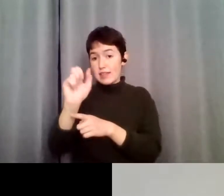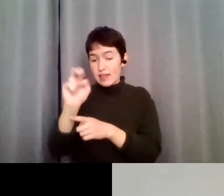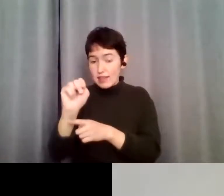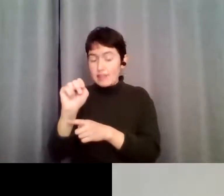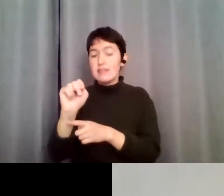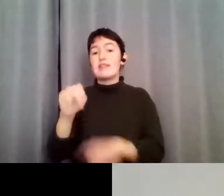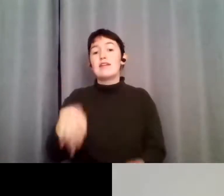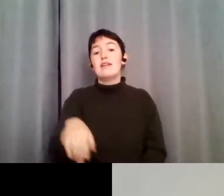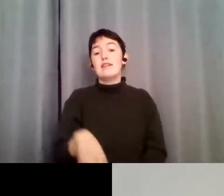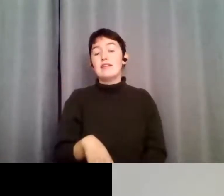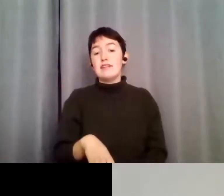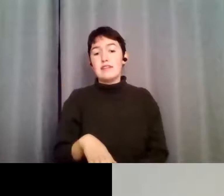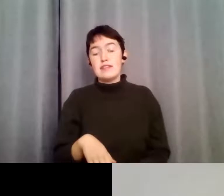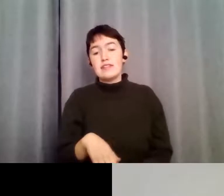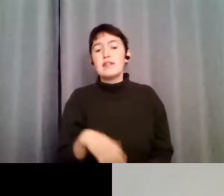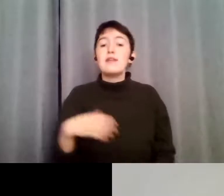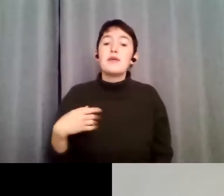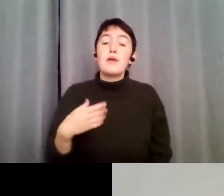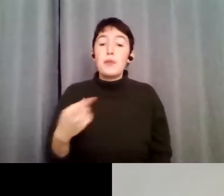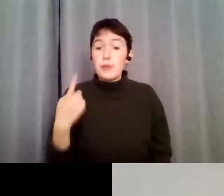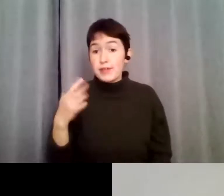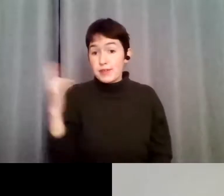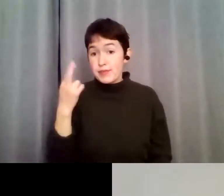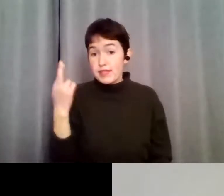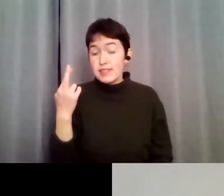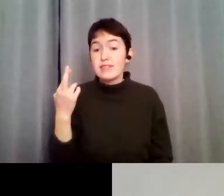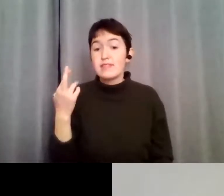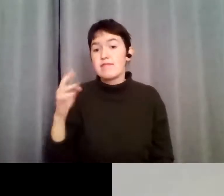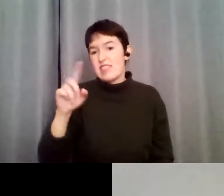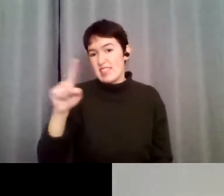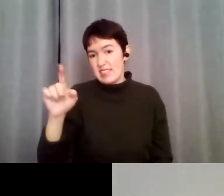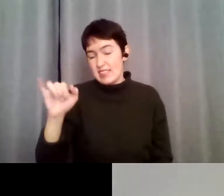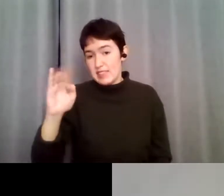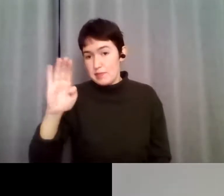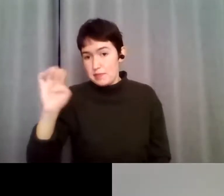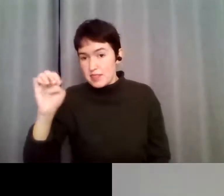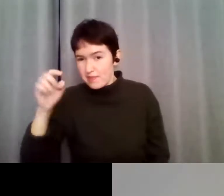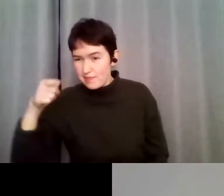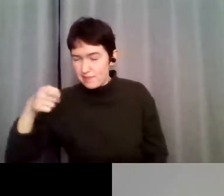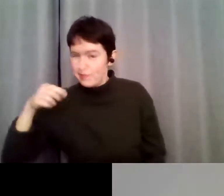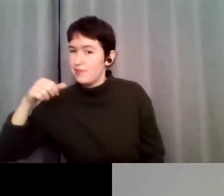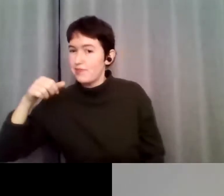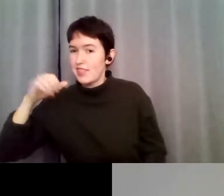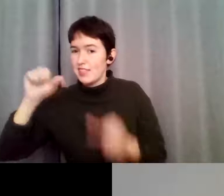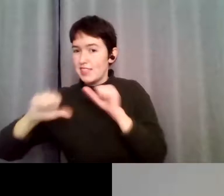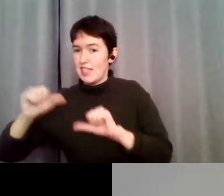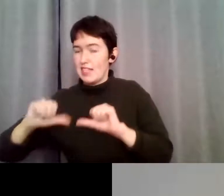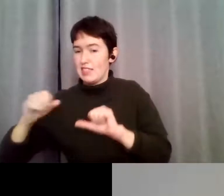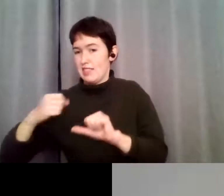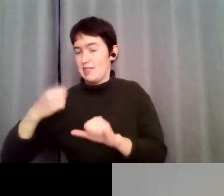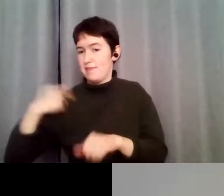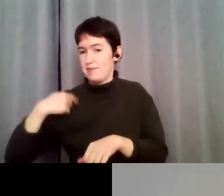so one of the reasons why Zibby Turtle, who you saw, and others want to go and visit Titan is because we